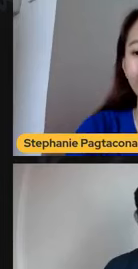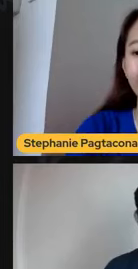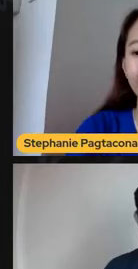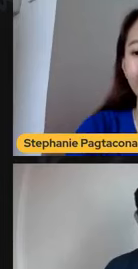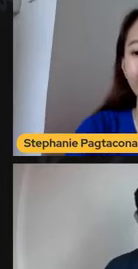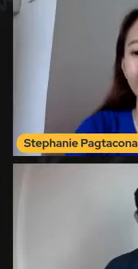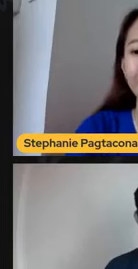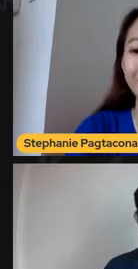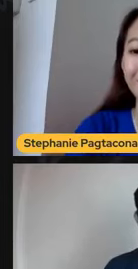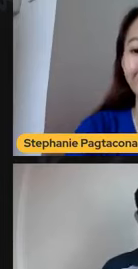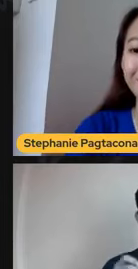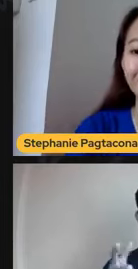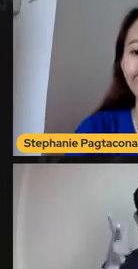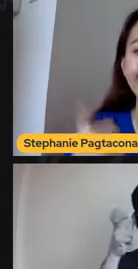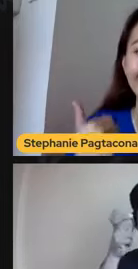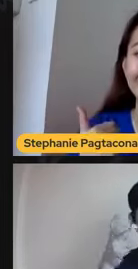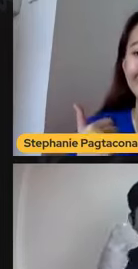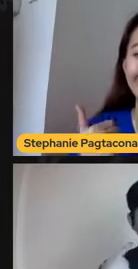Can you hear? Hello?